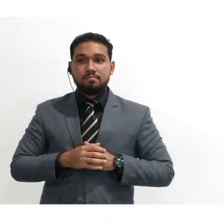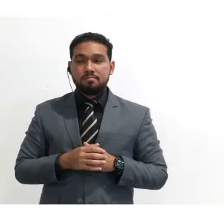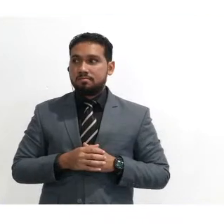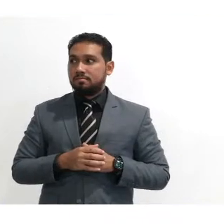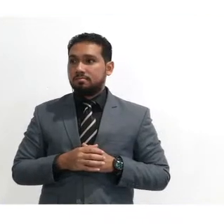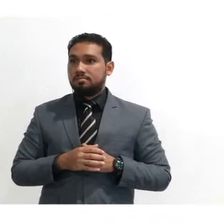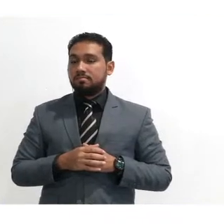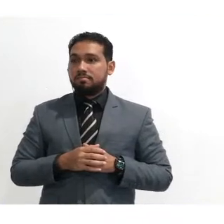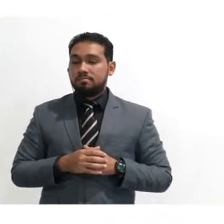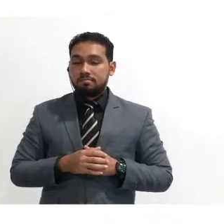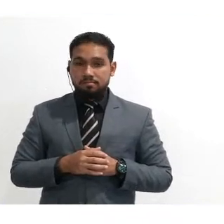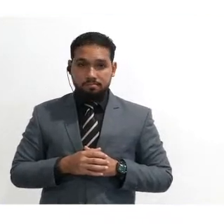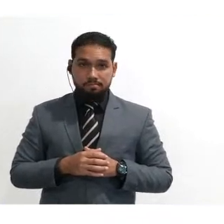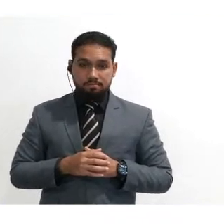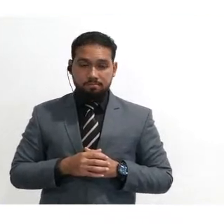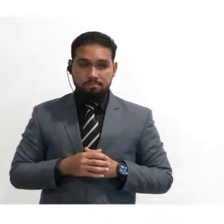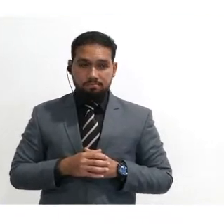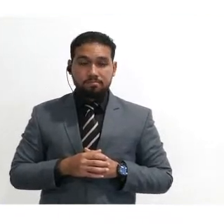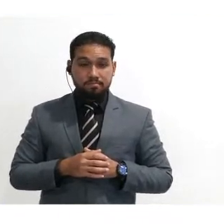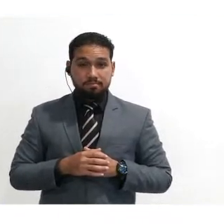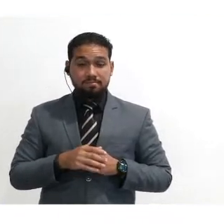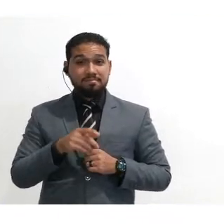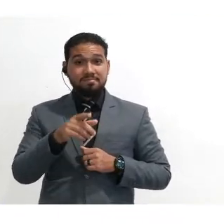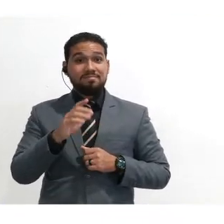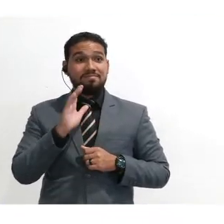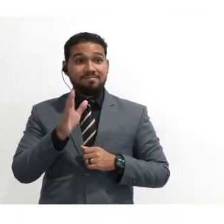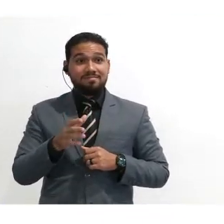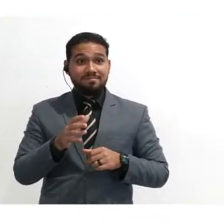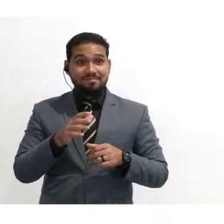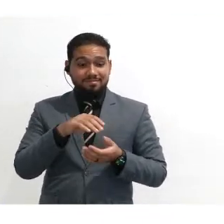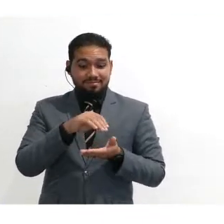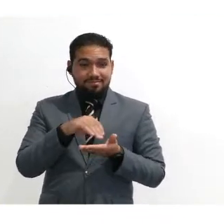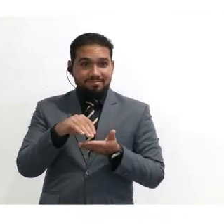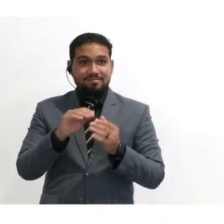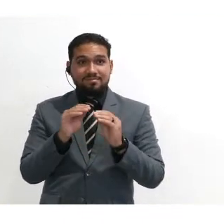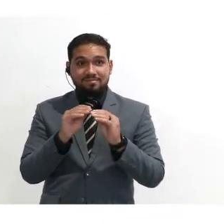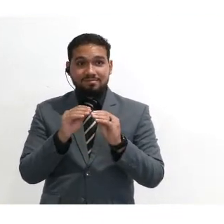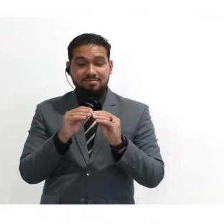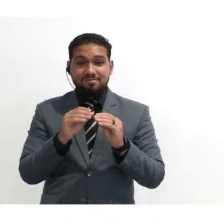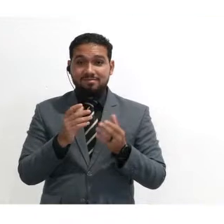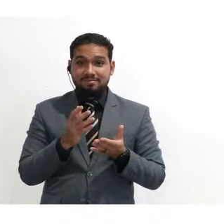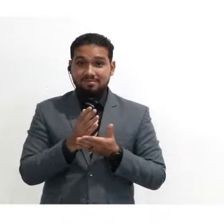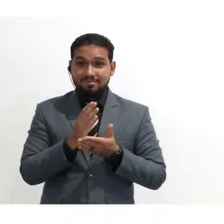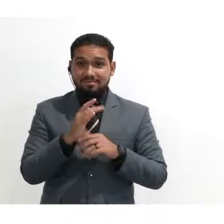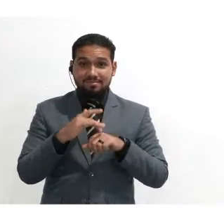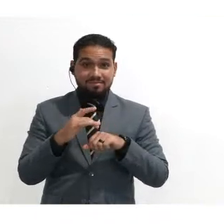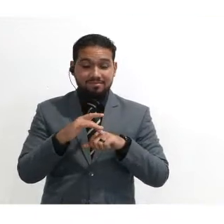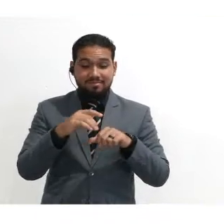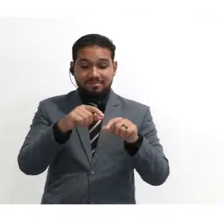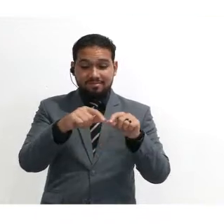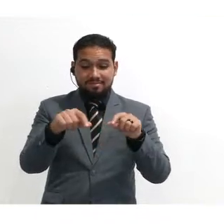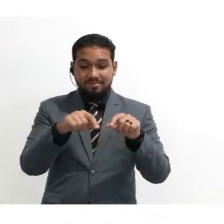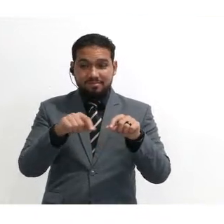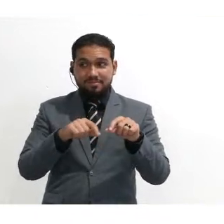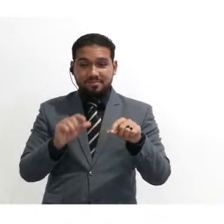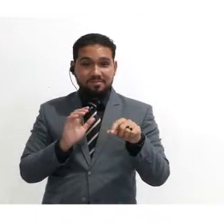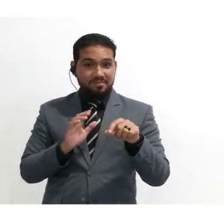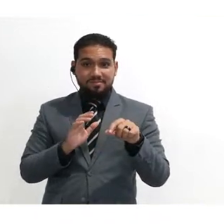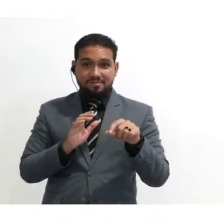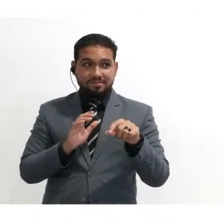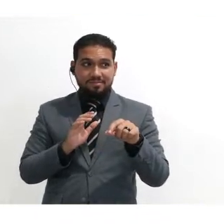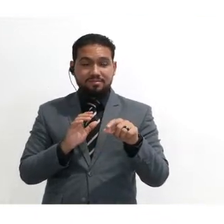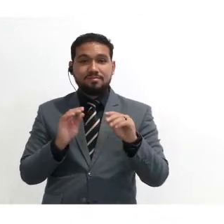system on chip because it's, again, reticle constrained. And it's the ease of end customer integration. The more you